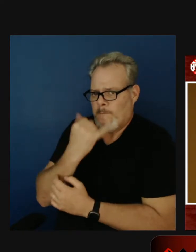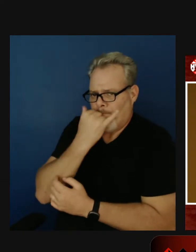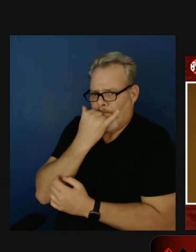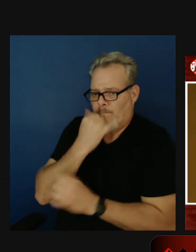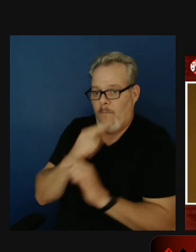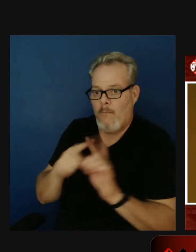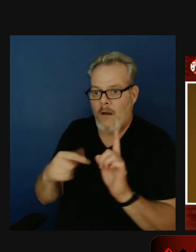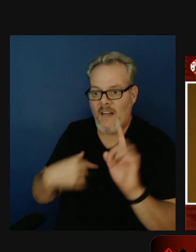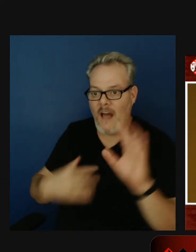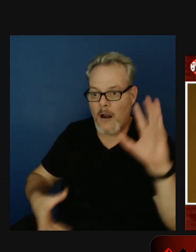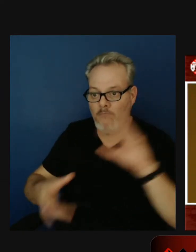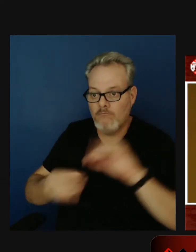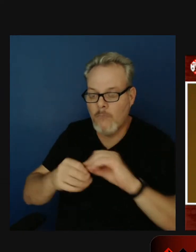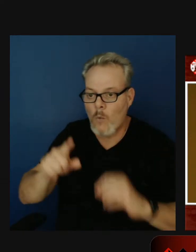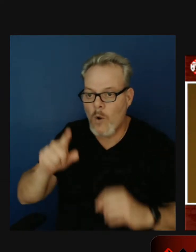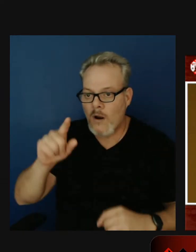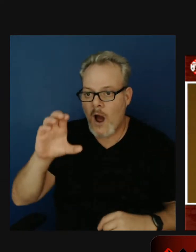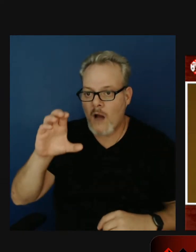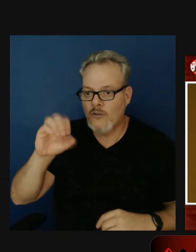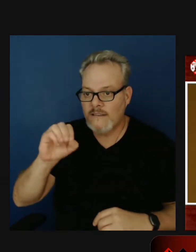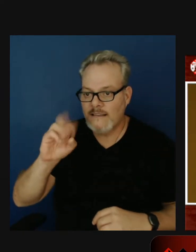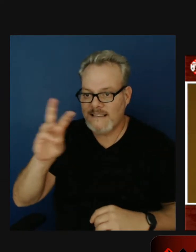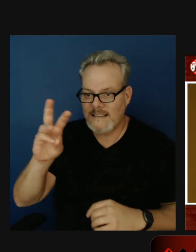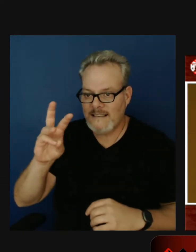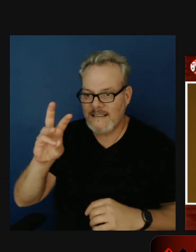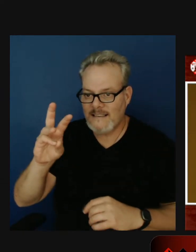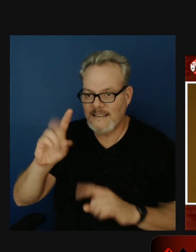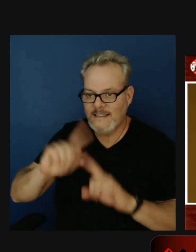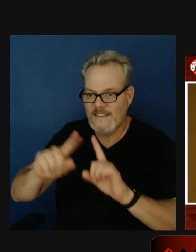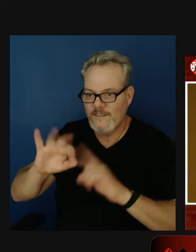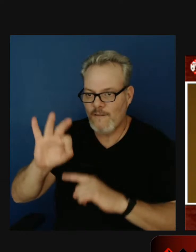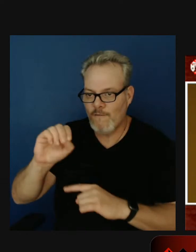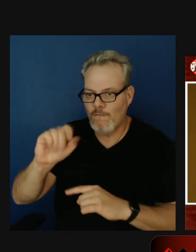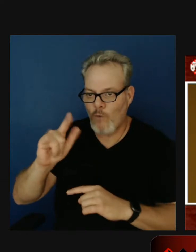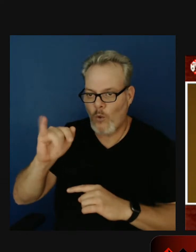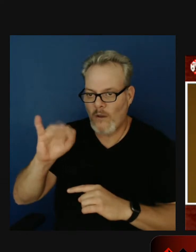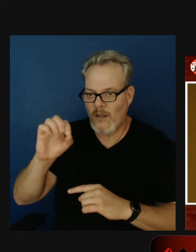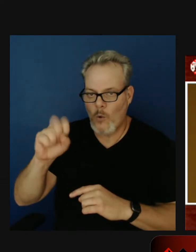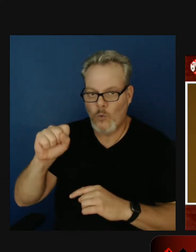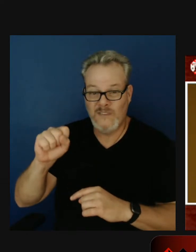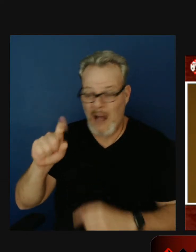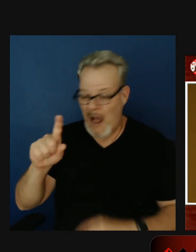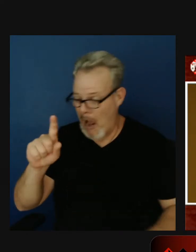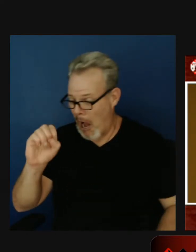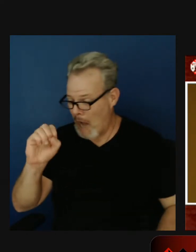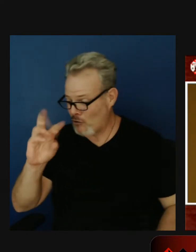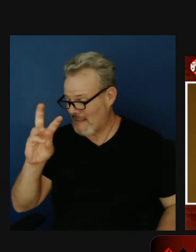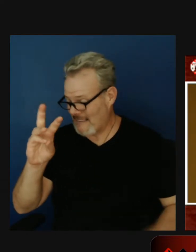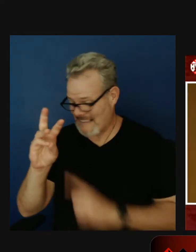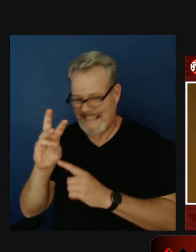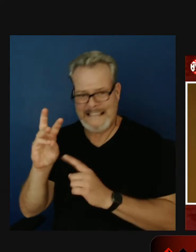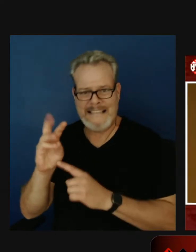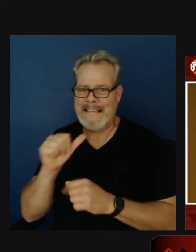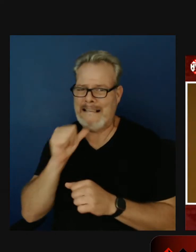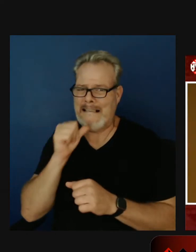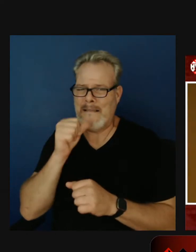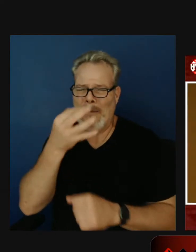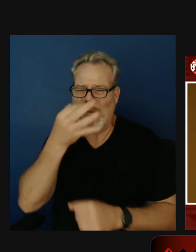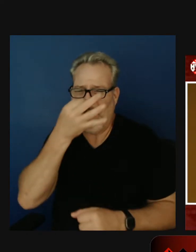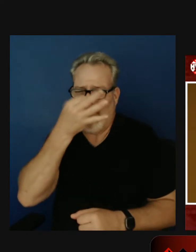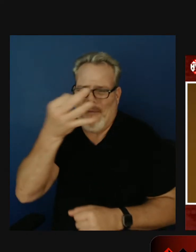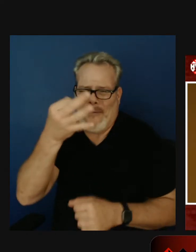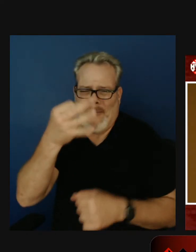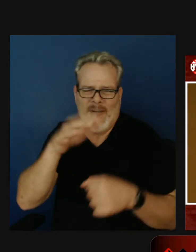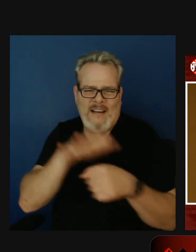last one being published in 1945. Well, 106 is not even close to getting a map of the United States.